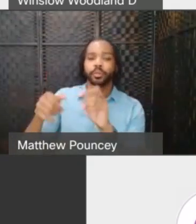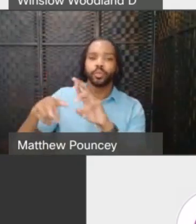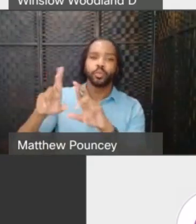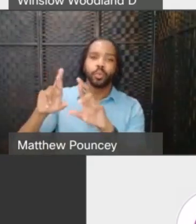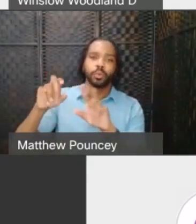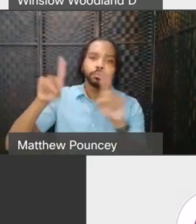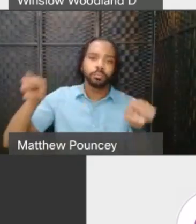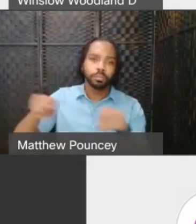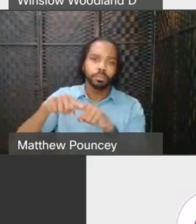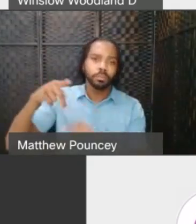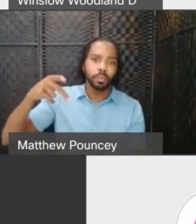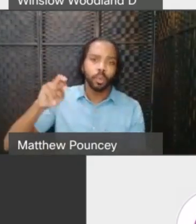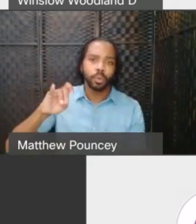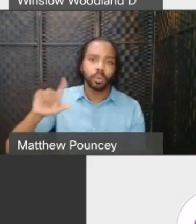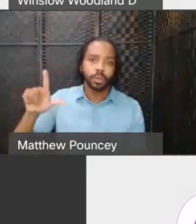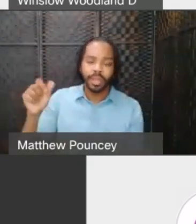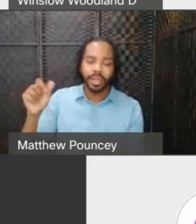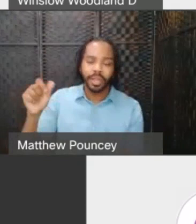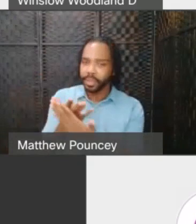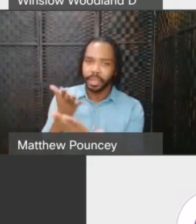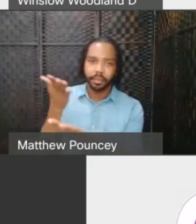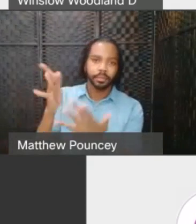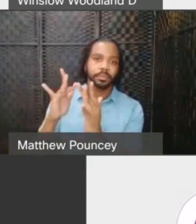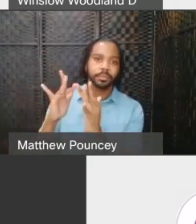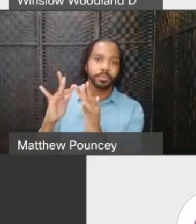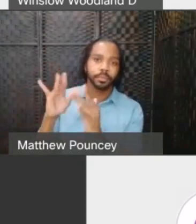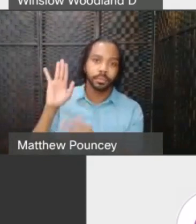portal. Everything is online now.